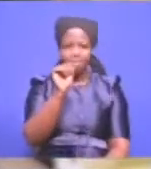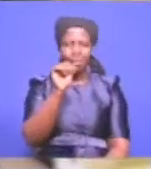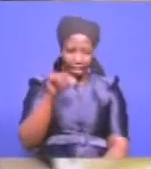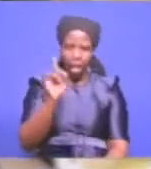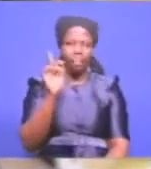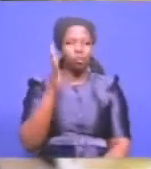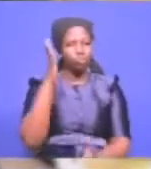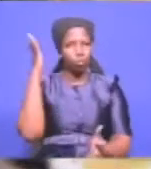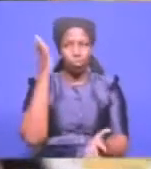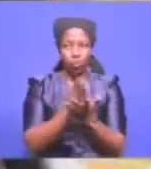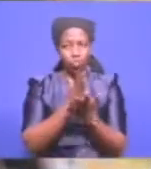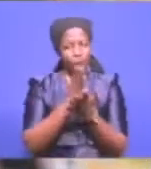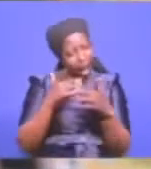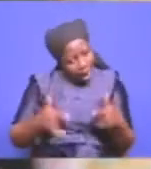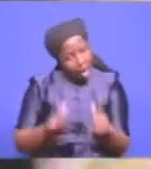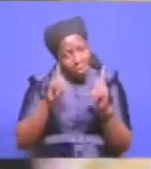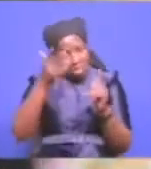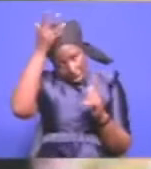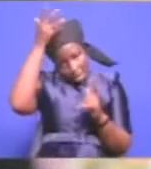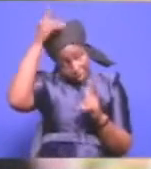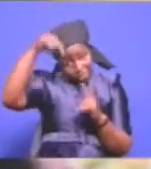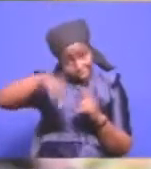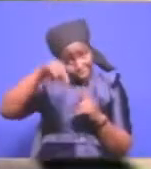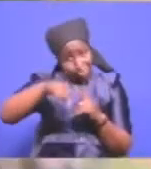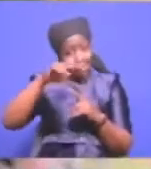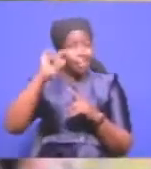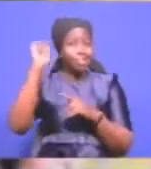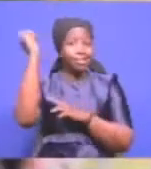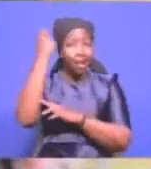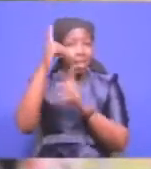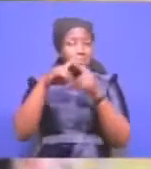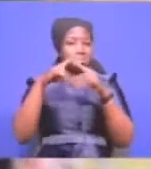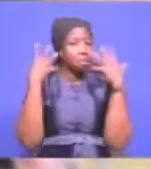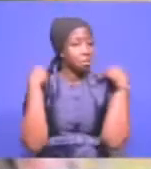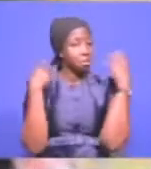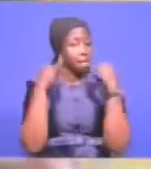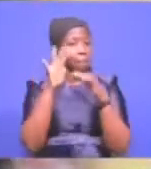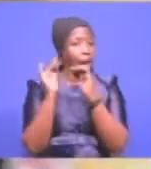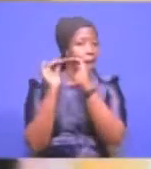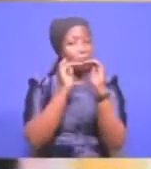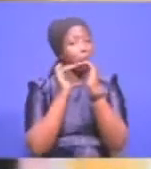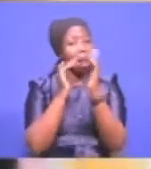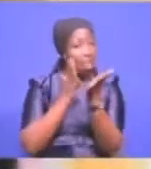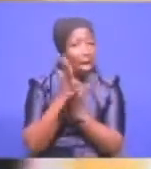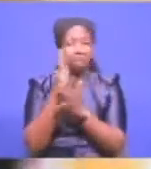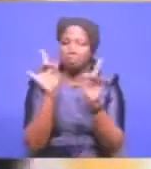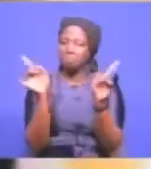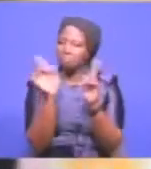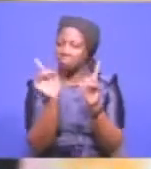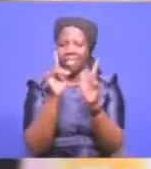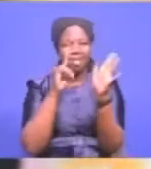really, really not allowing the nurses of this land to exercise their democratic rights as